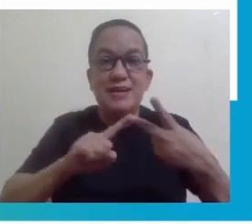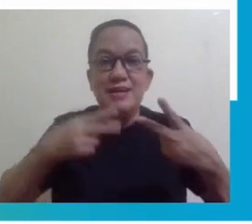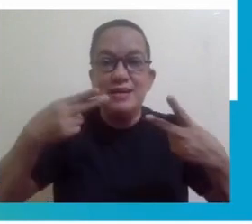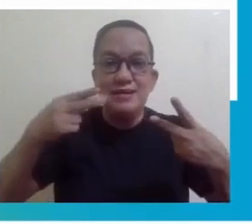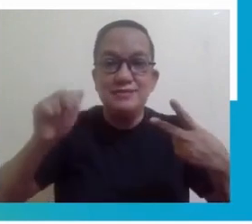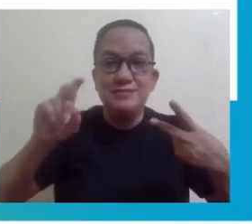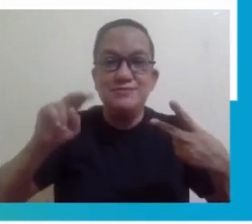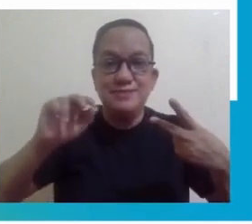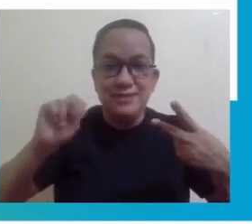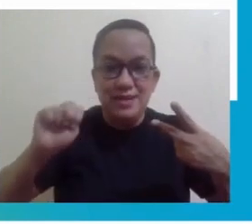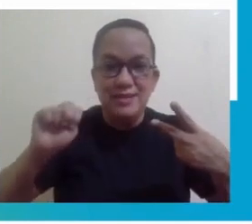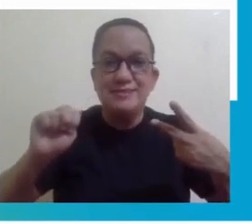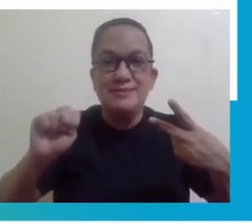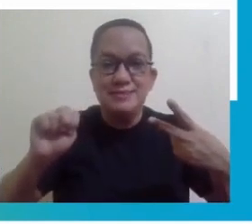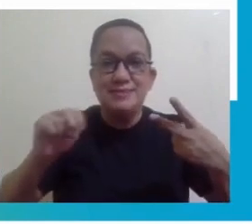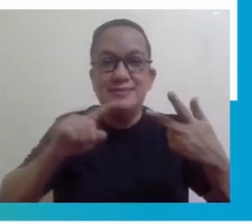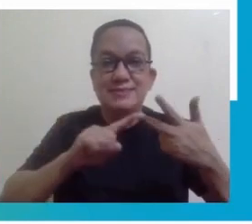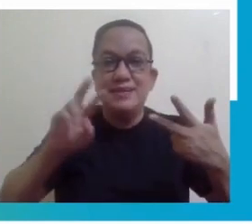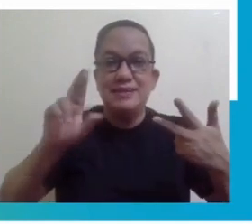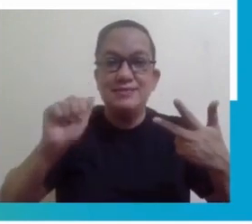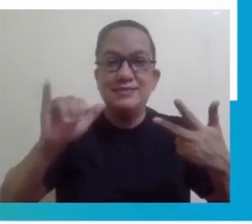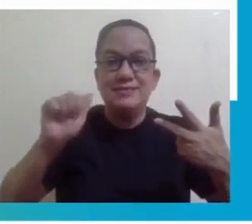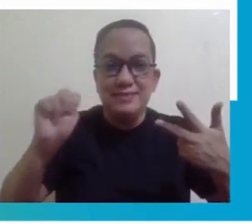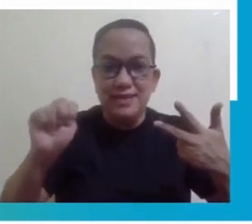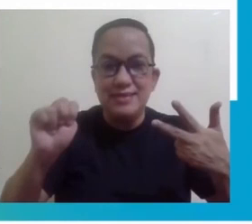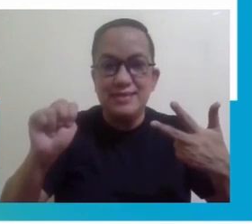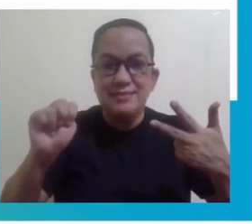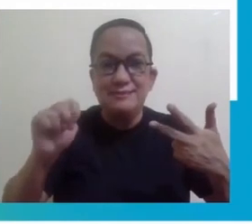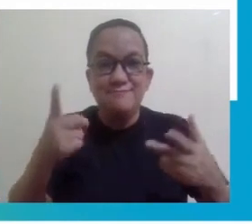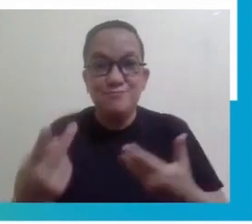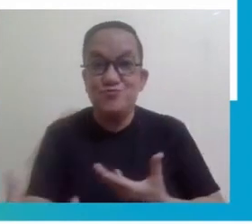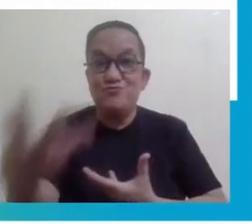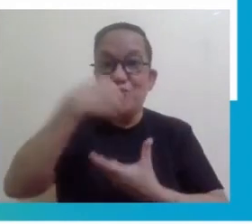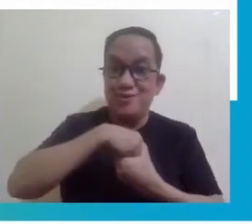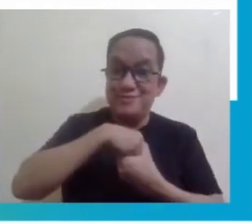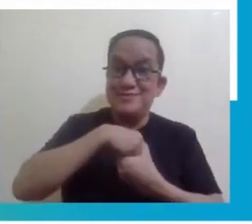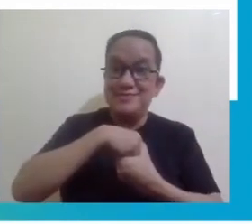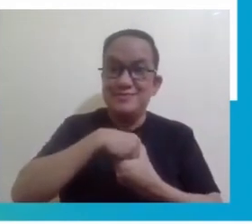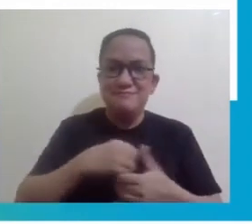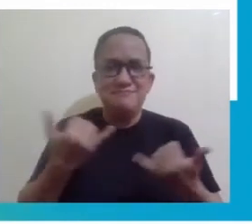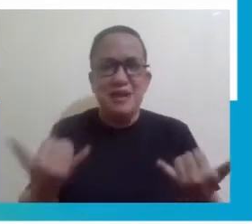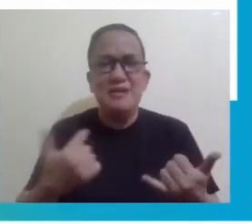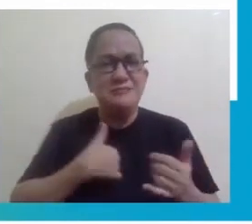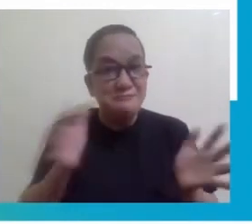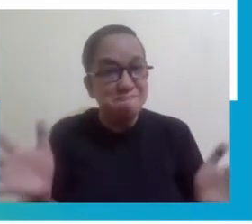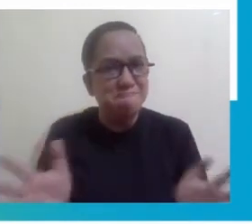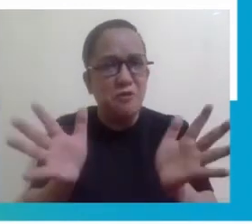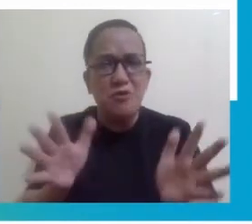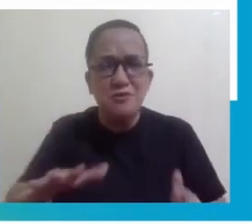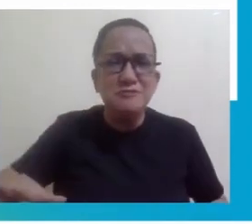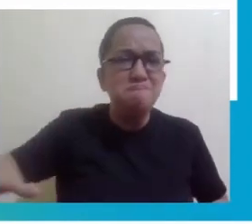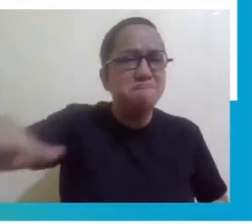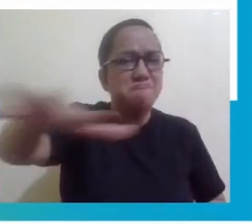Can I conclude by encouraging all participants here today to register and join the rest of the civil society program this